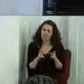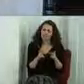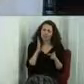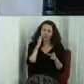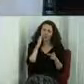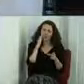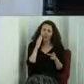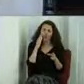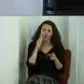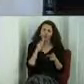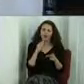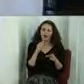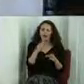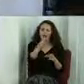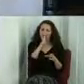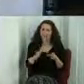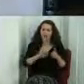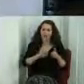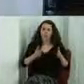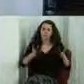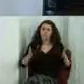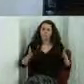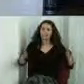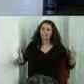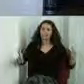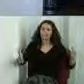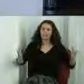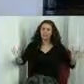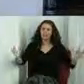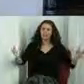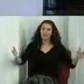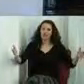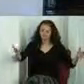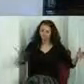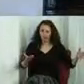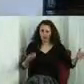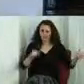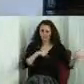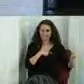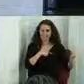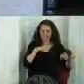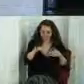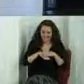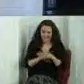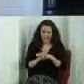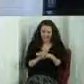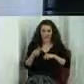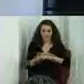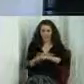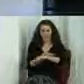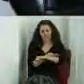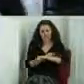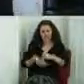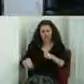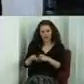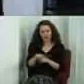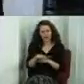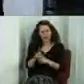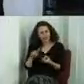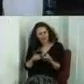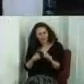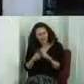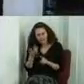little bit wider and welcomes us into the sheep pen. And says, friends, why are you trying to do this on your